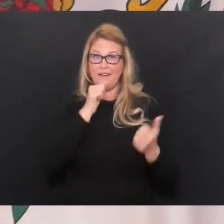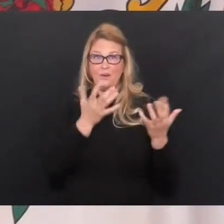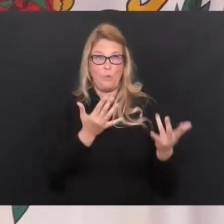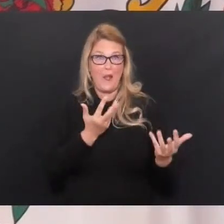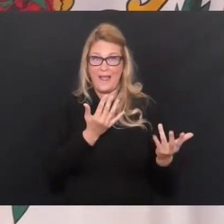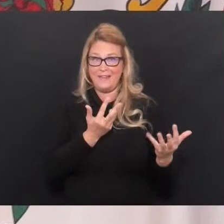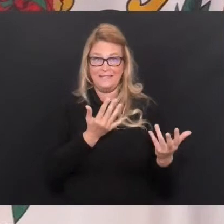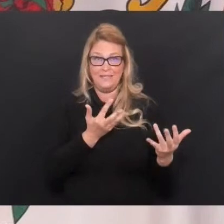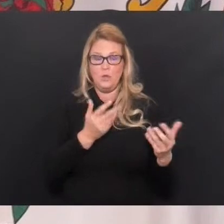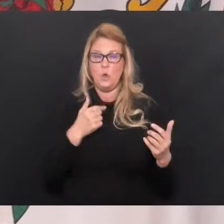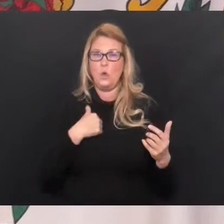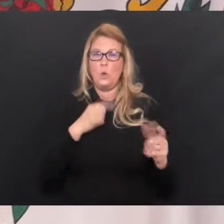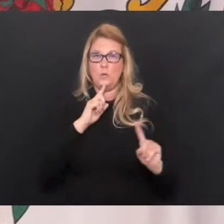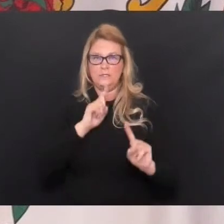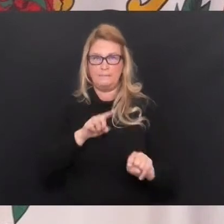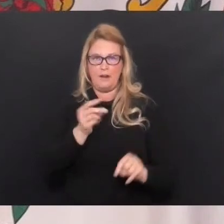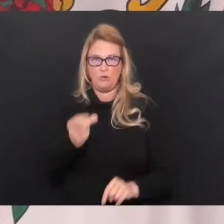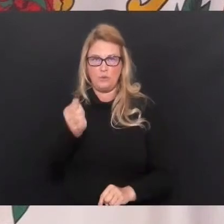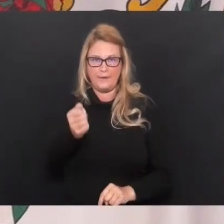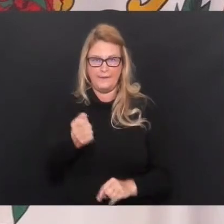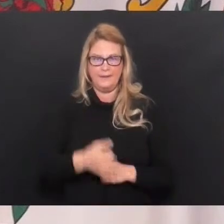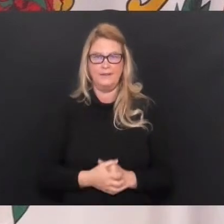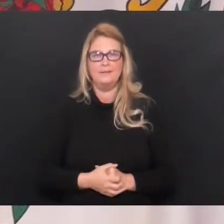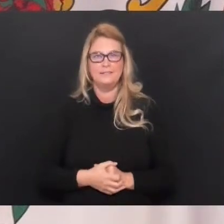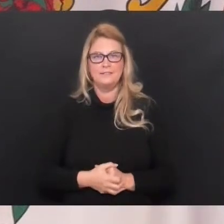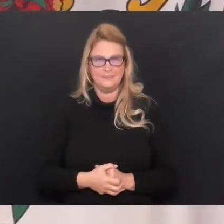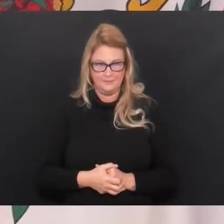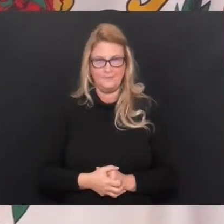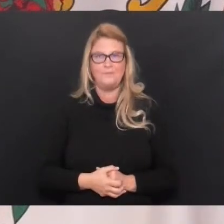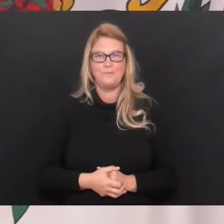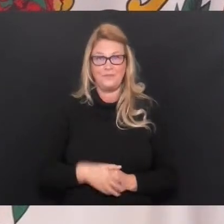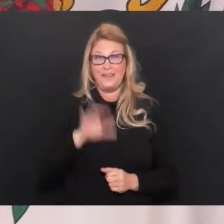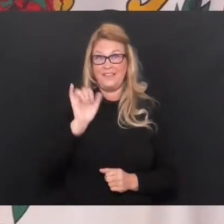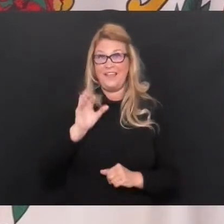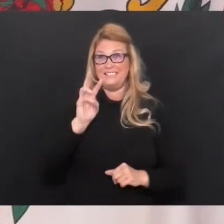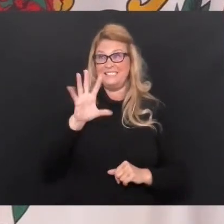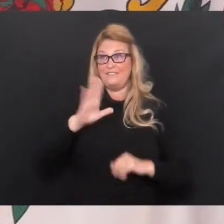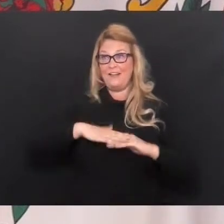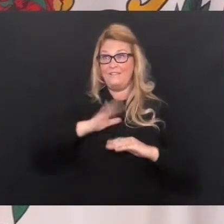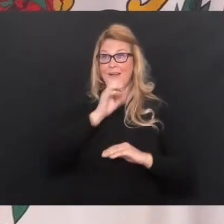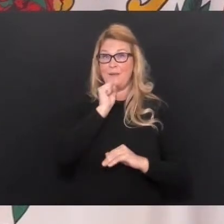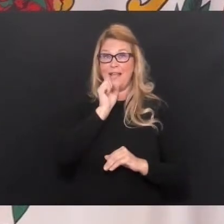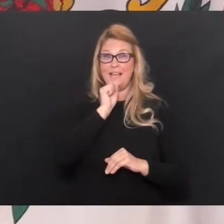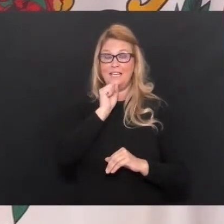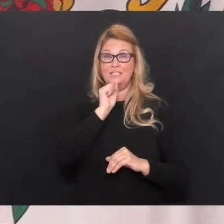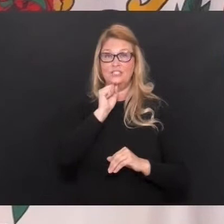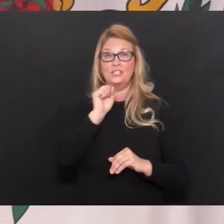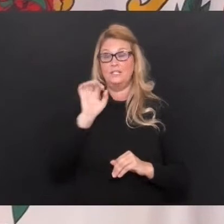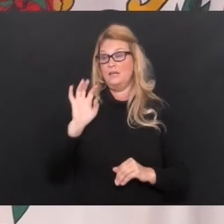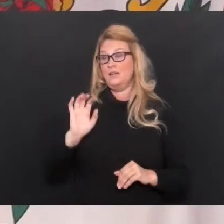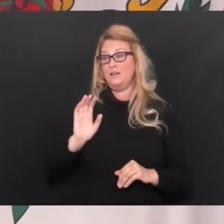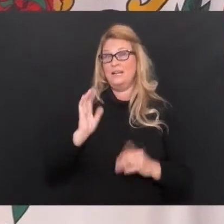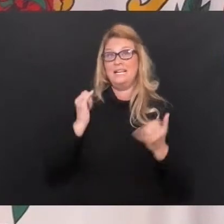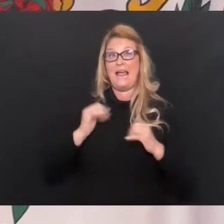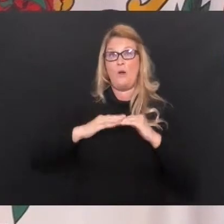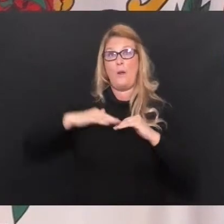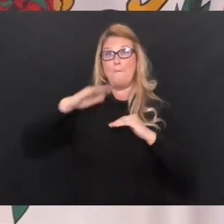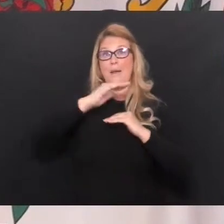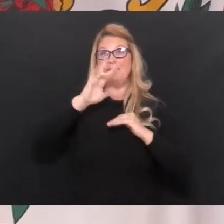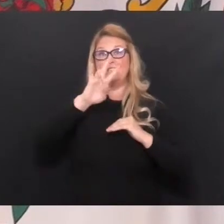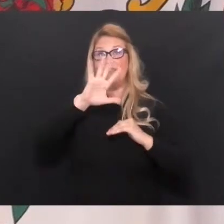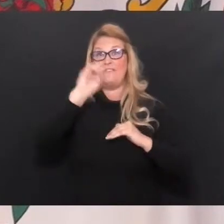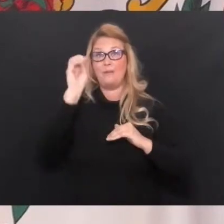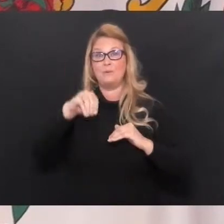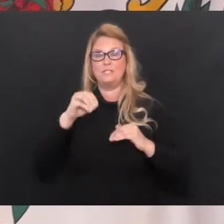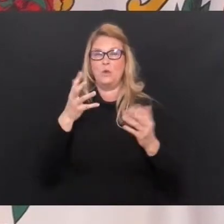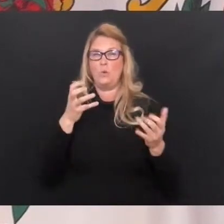around with it, we moved. And we got it in arms of those 65 and above. We're above 75%. Our goal is to